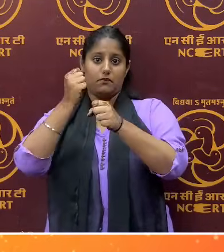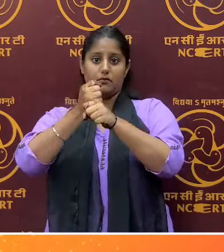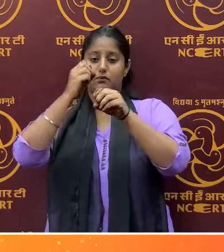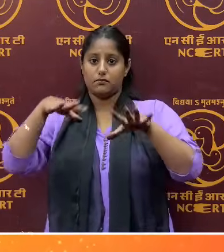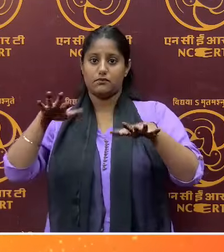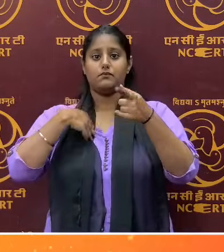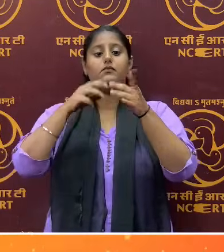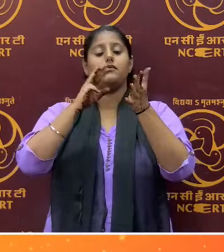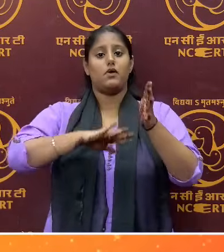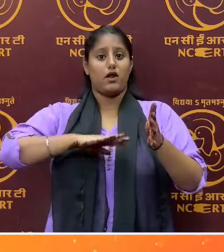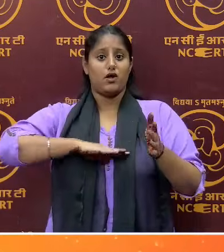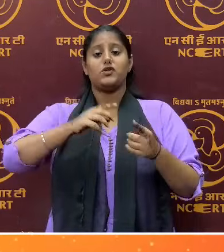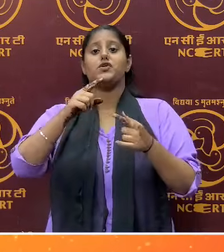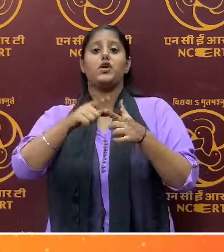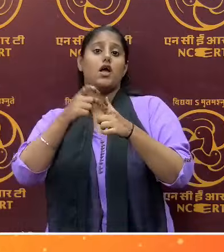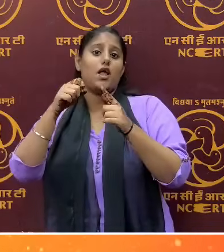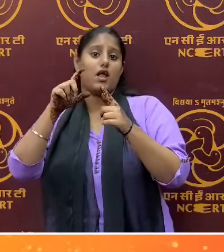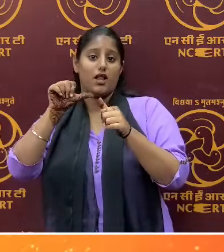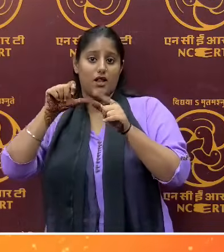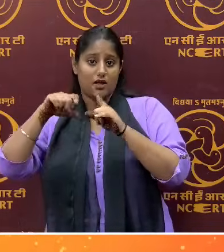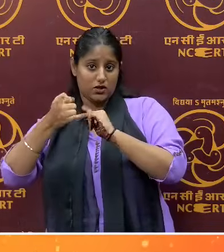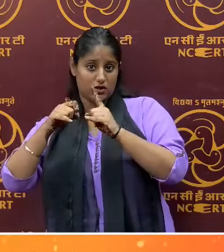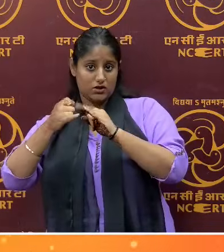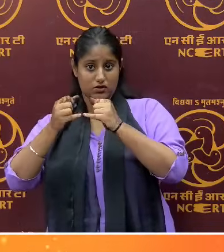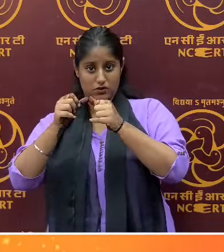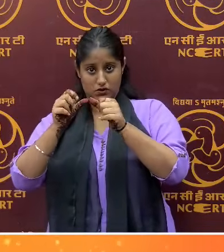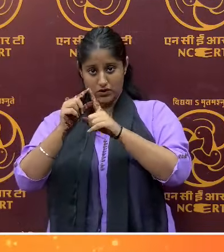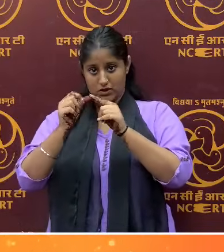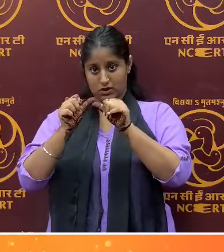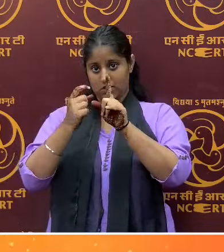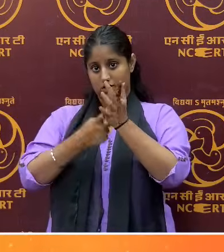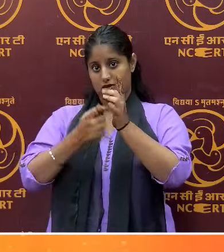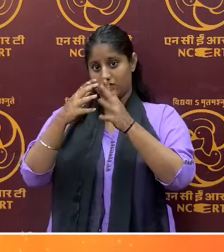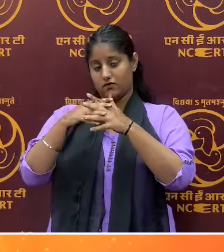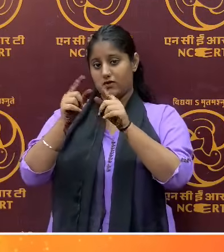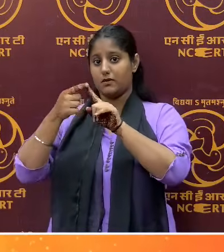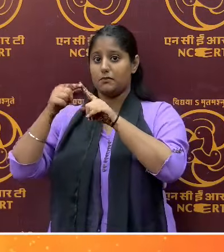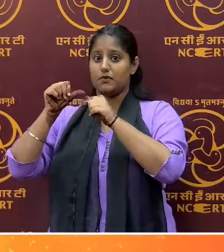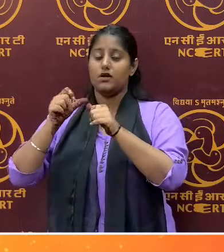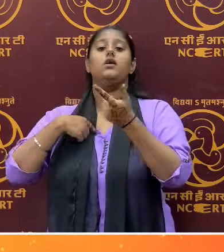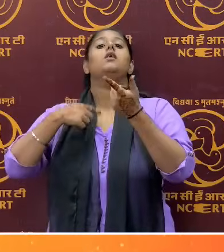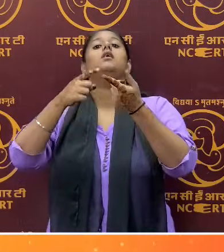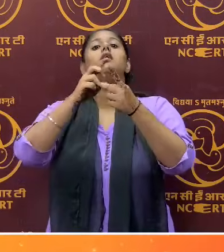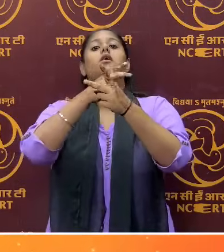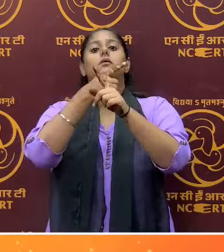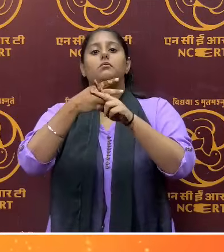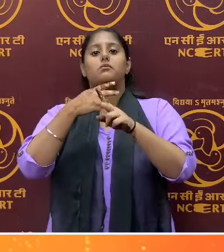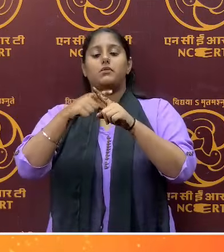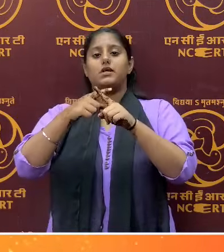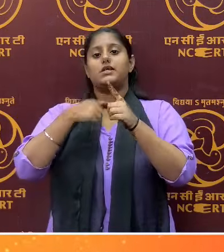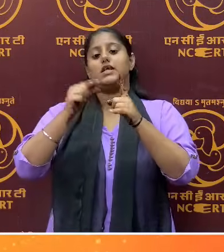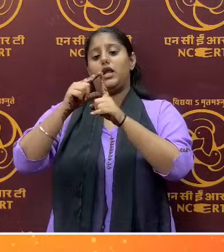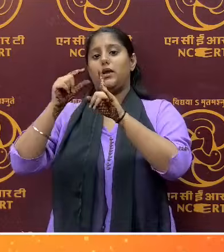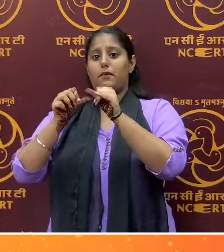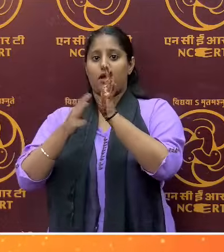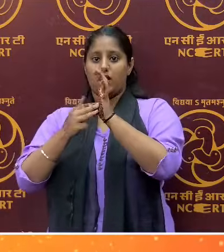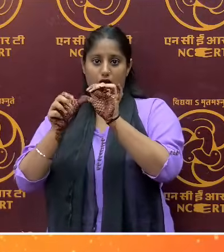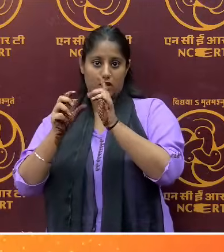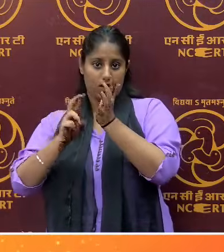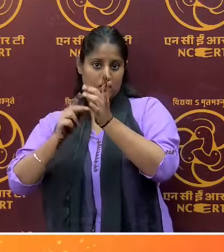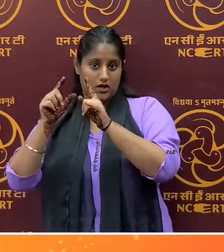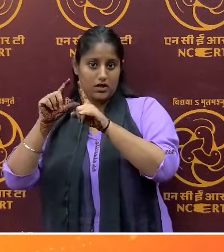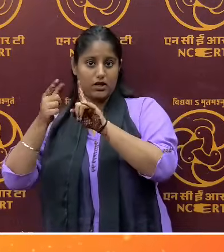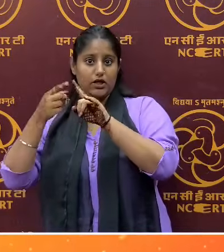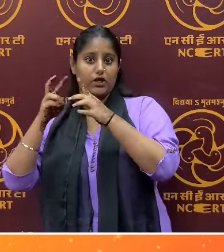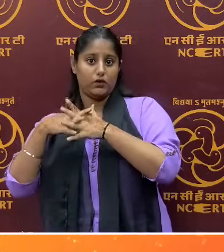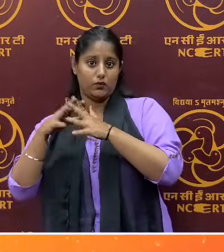Lakshadweep, Jammu and Kashmir, Ladakh, Kerala, Dadra and Nagar Haveli, and lastly Daman and Diu. So I welcome all